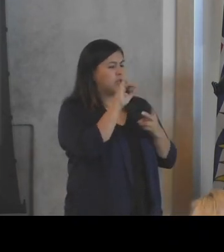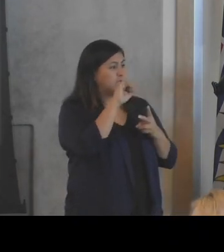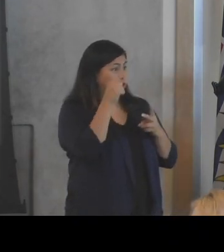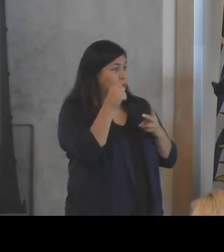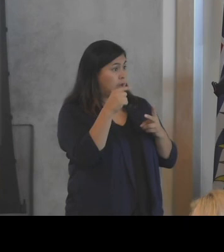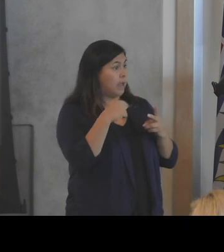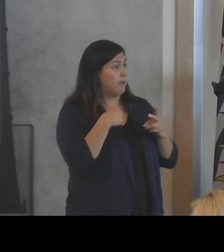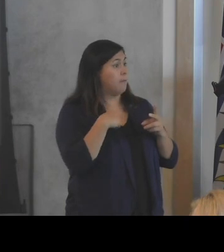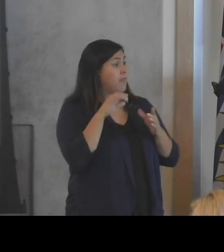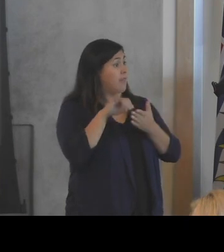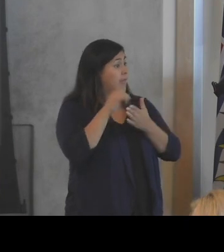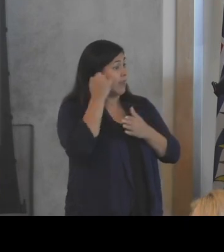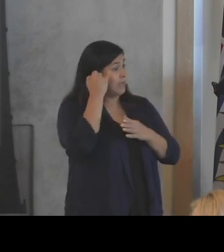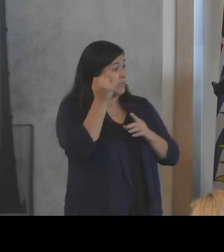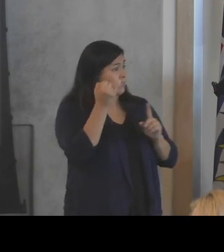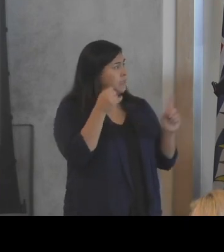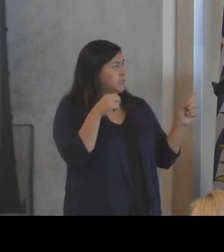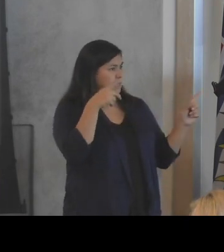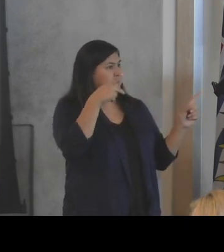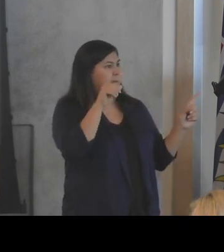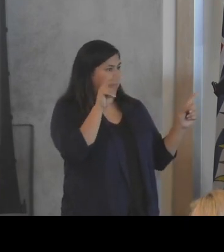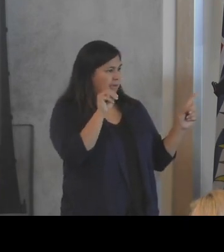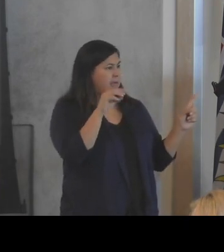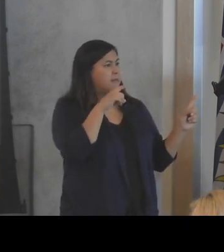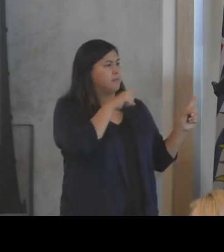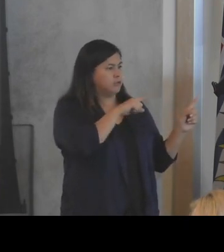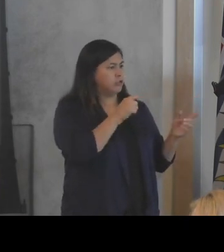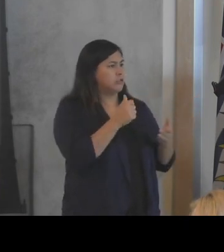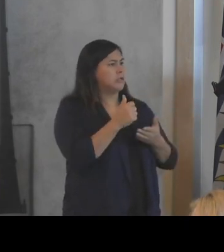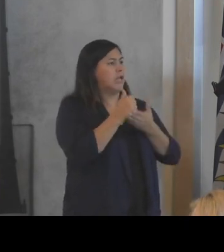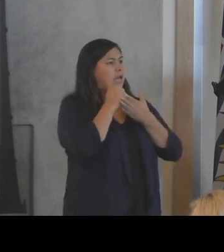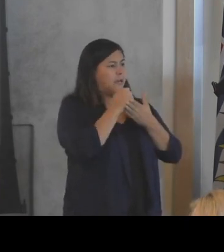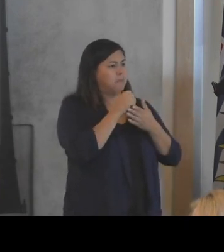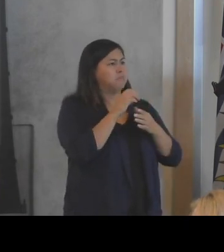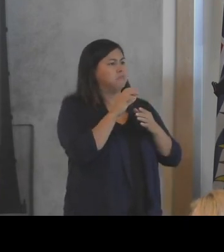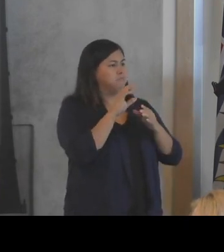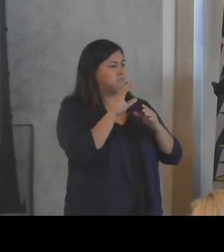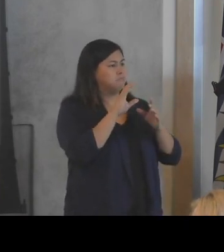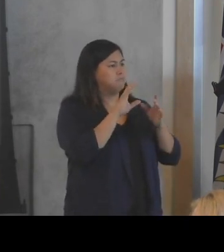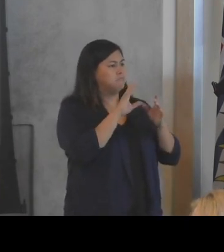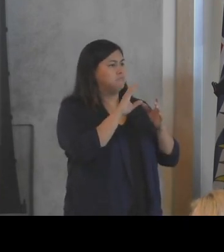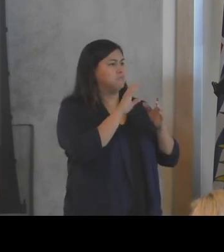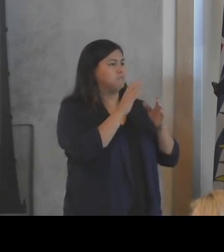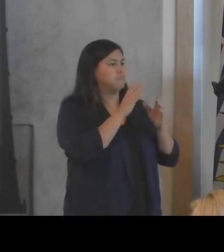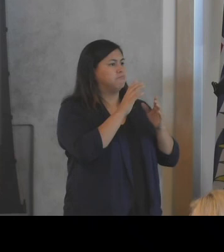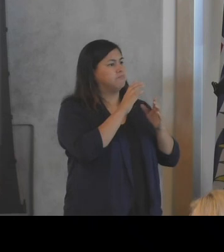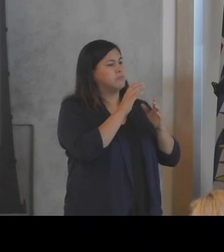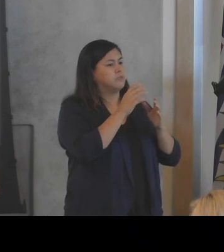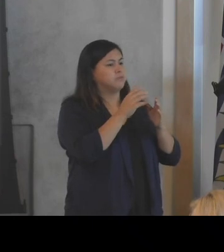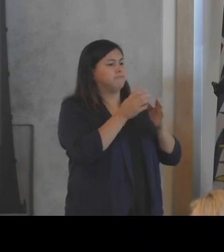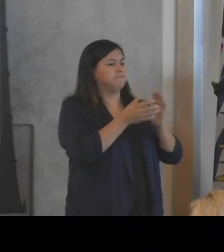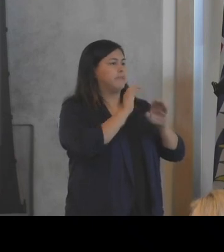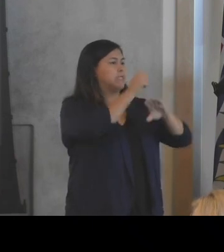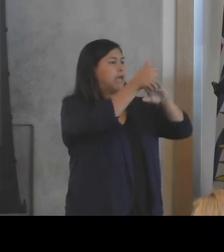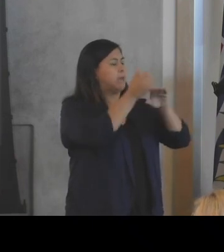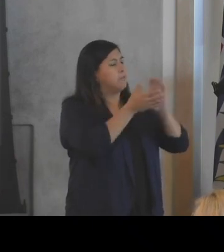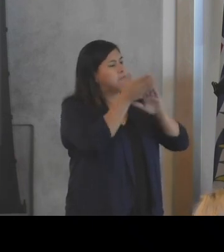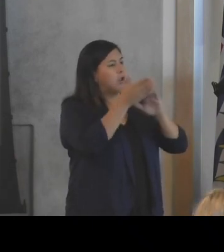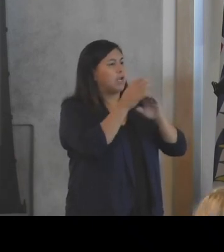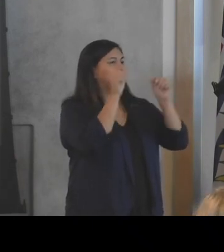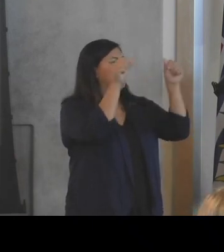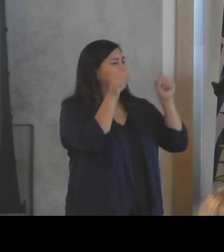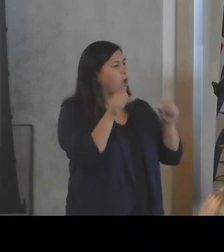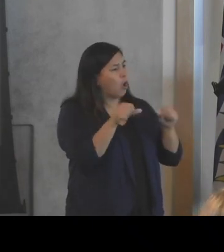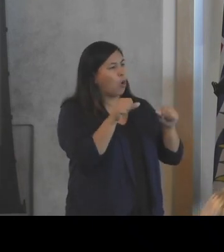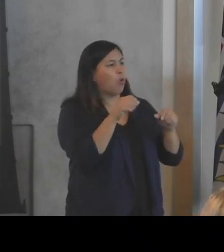Pam has, we're all in this together, a Facebook post, and it's inspirational, and sometimes, you know, it ranges from